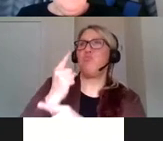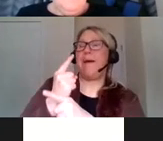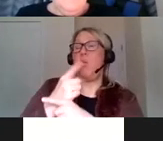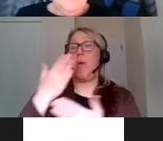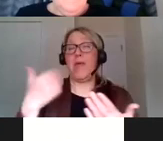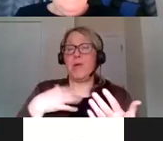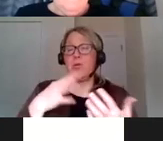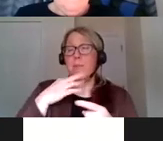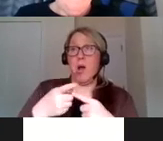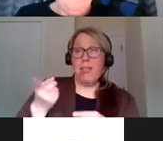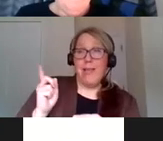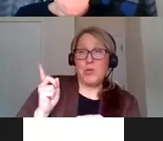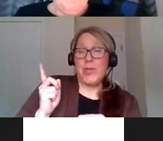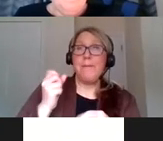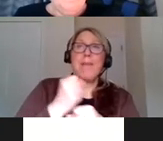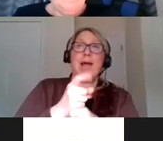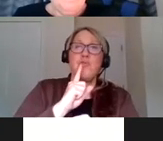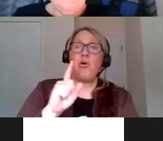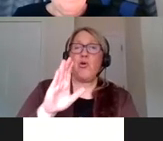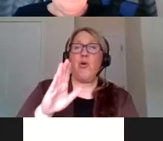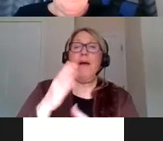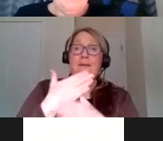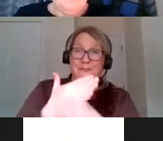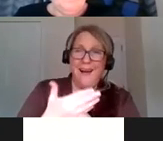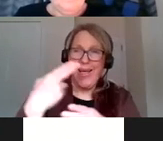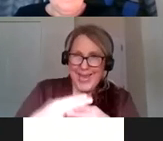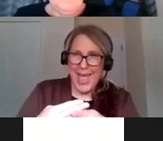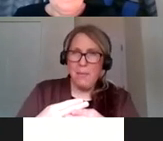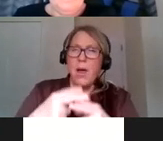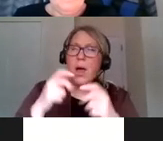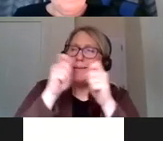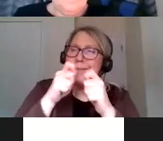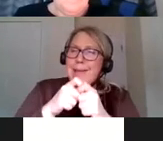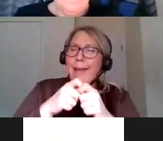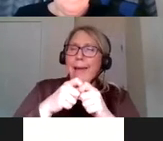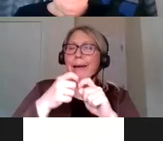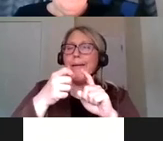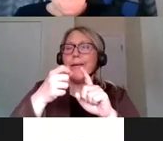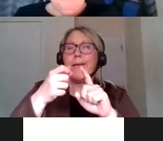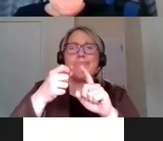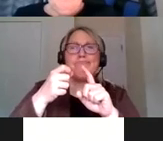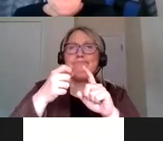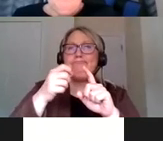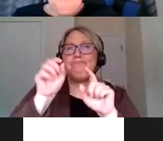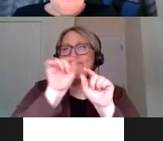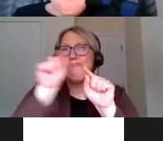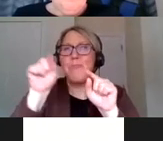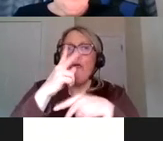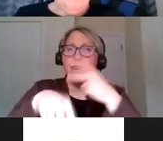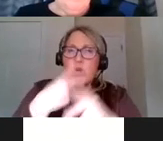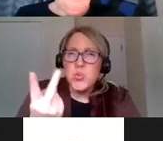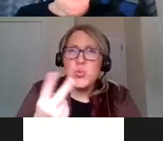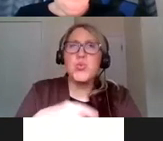about last week, making sure that your file name can be that detailed version 2 or the date or something like that, but